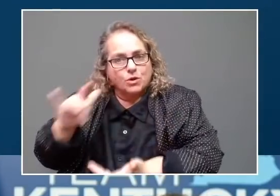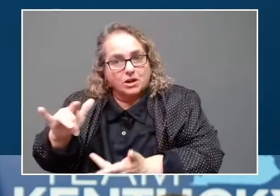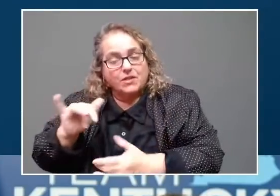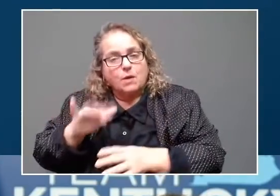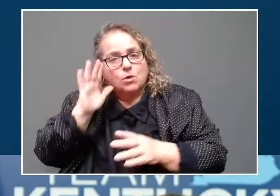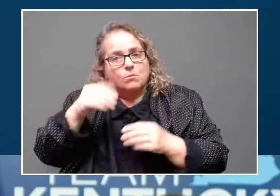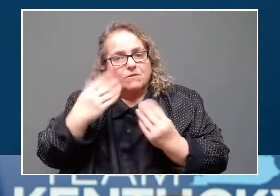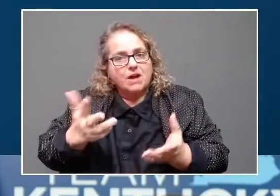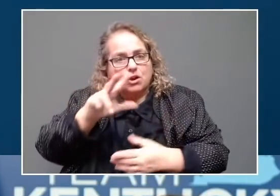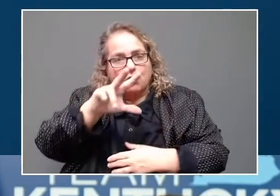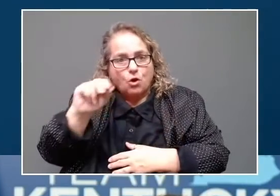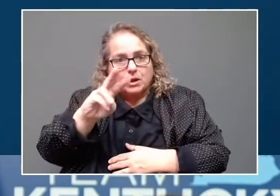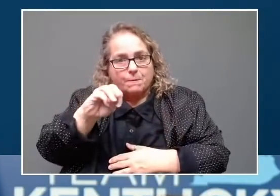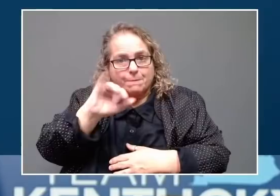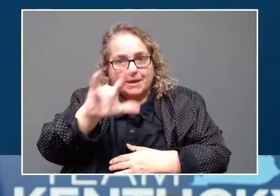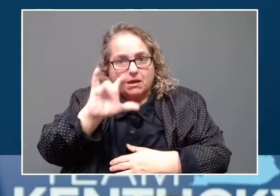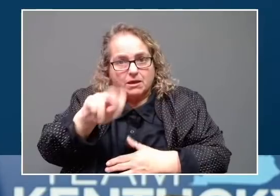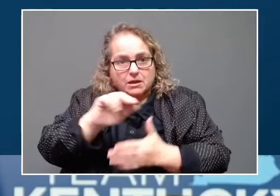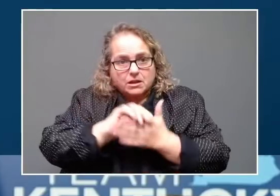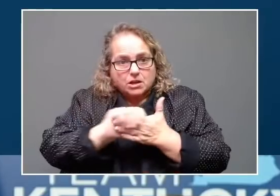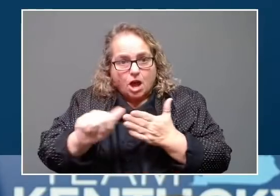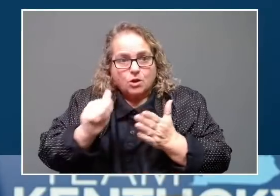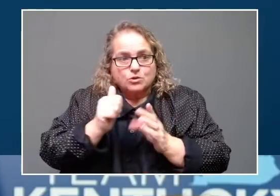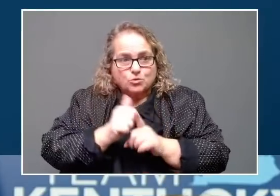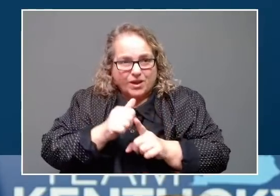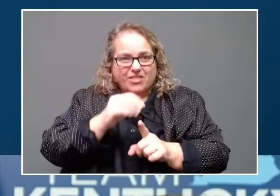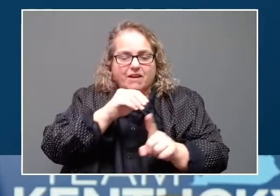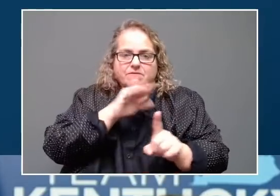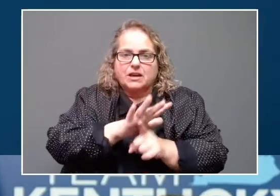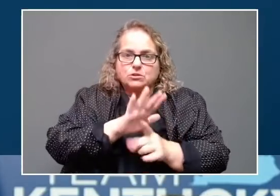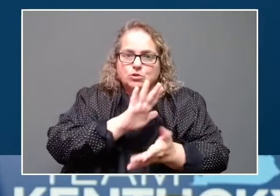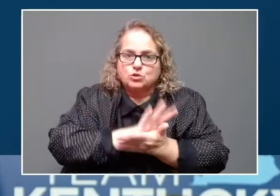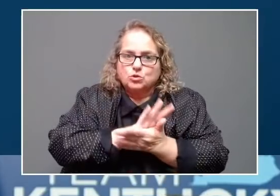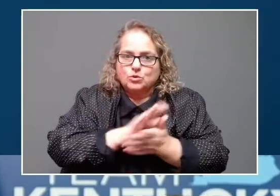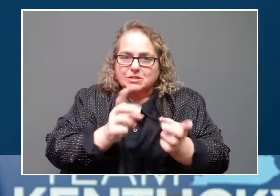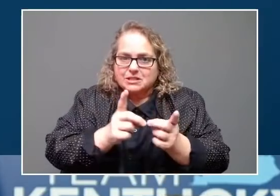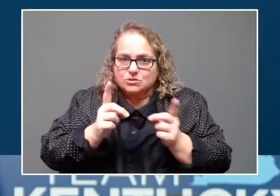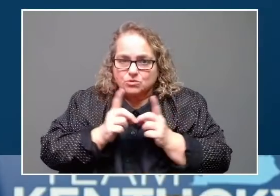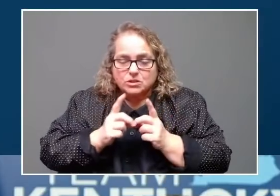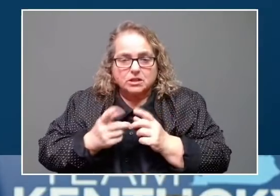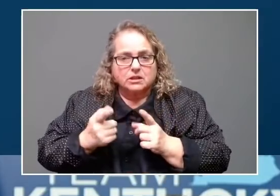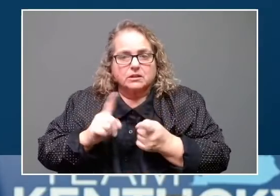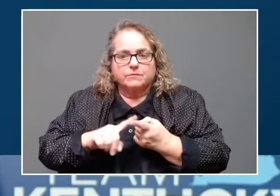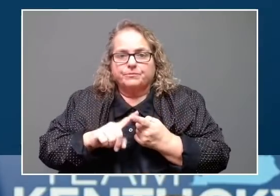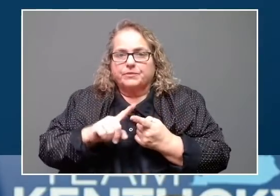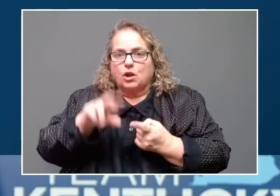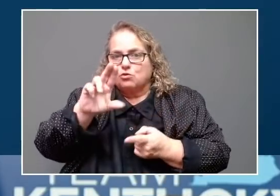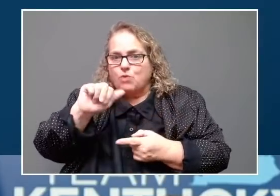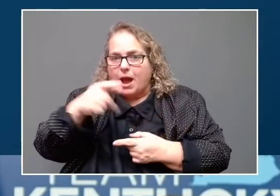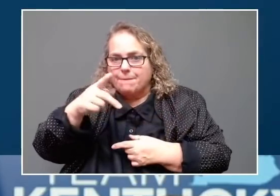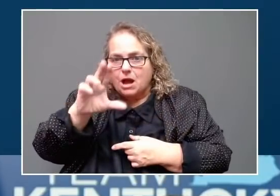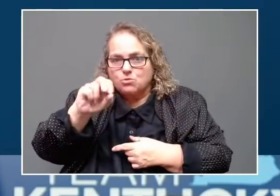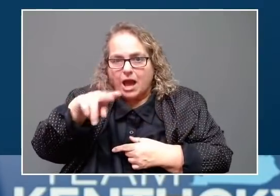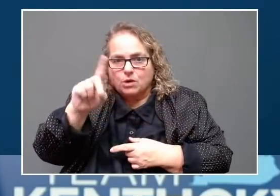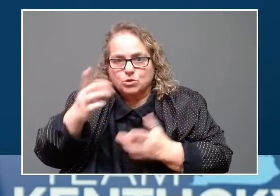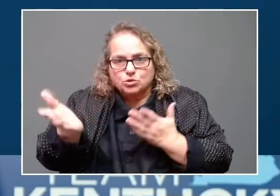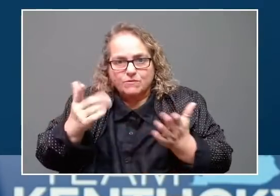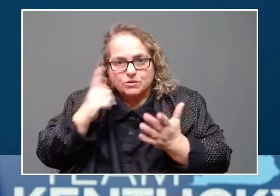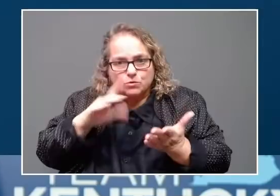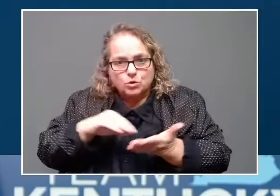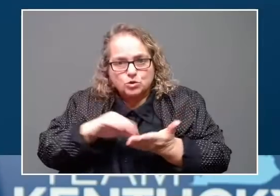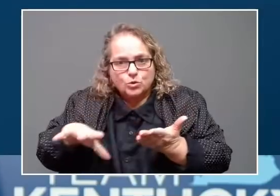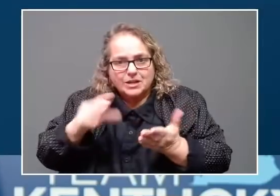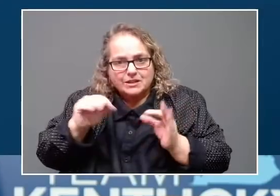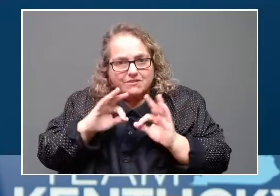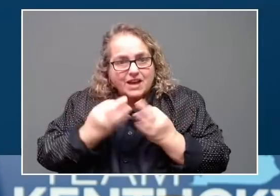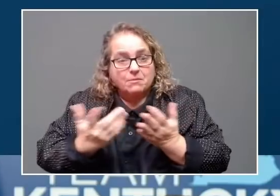million to the affected school districts, and these funds will provide wraparound services for students and their families. And some examples